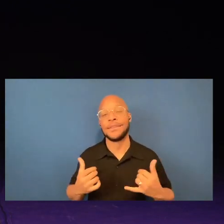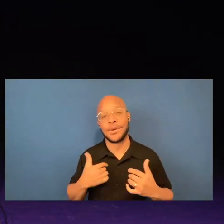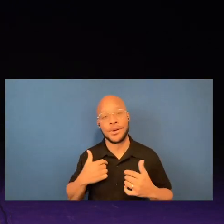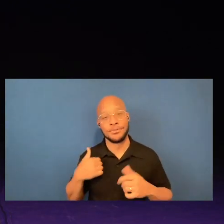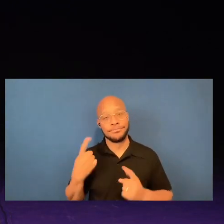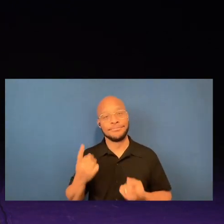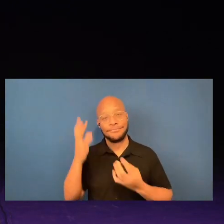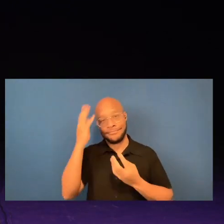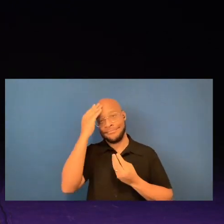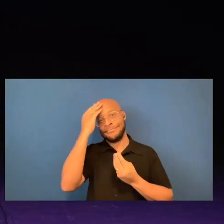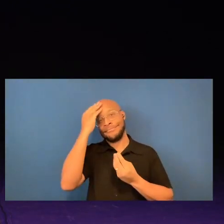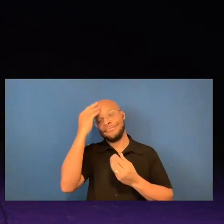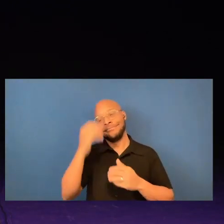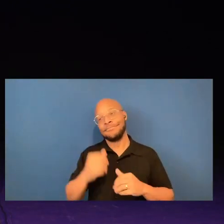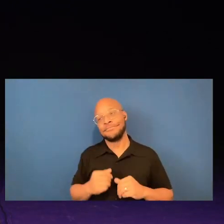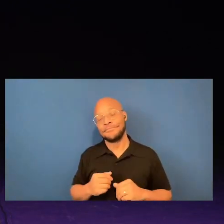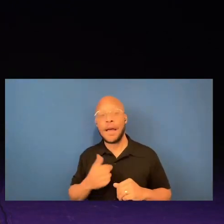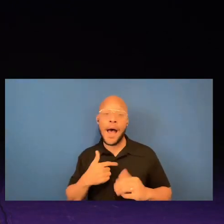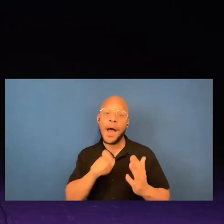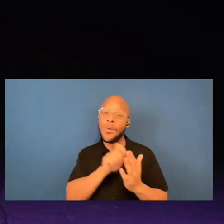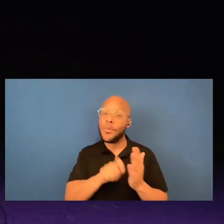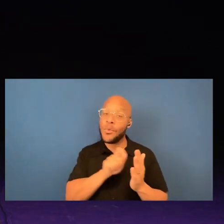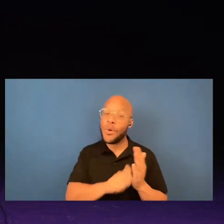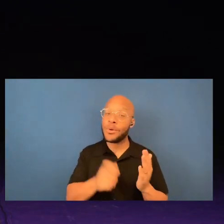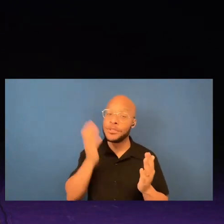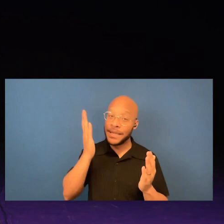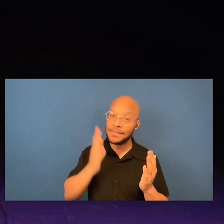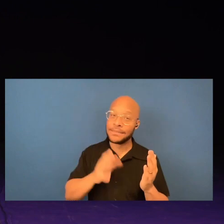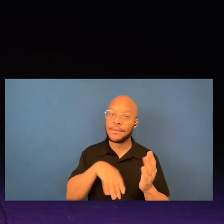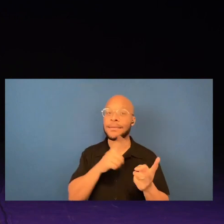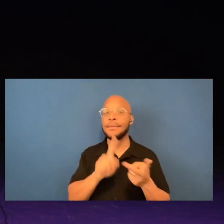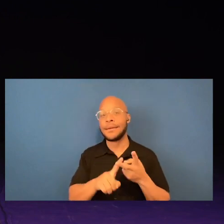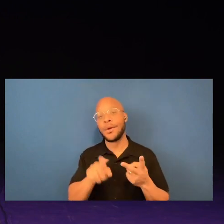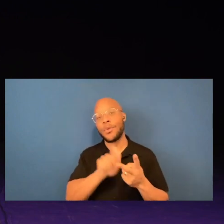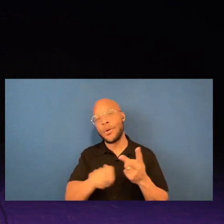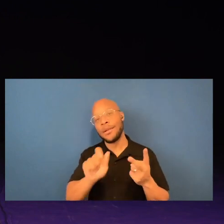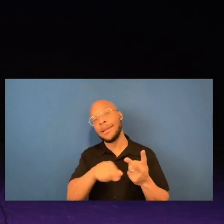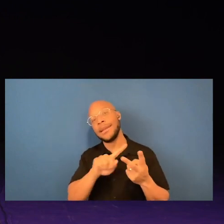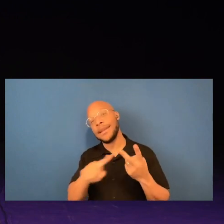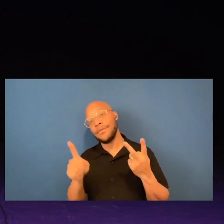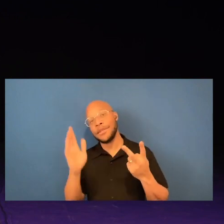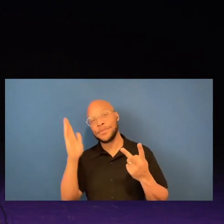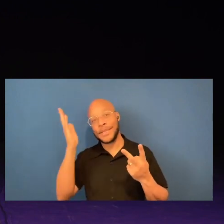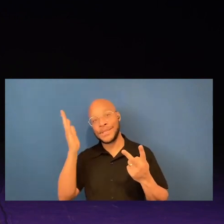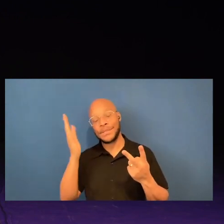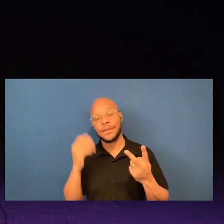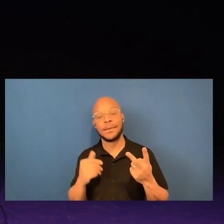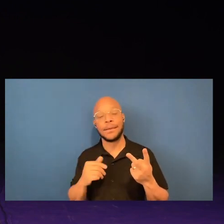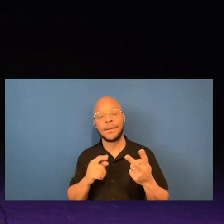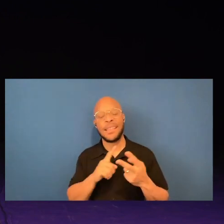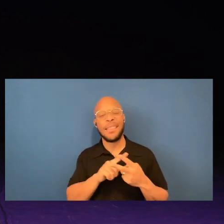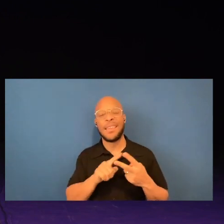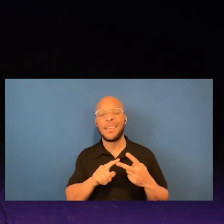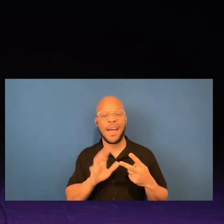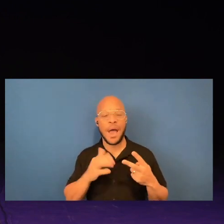did actually write a speech, and then I wrote another one, and then I woke up today and thought, no, I don't want to do